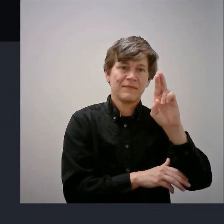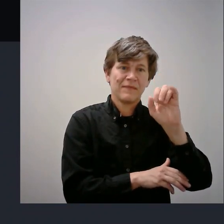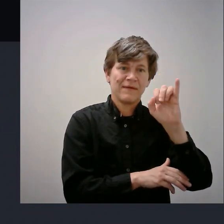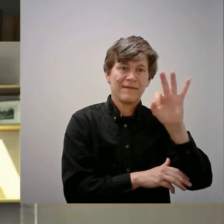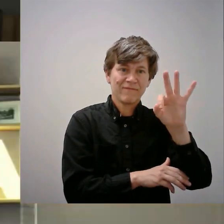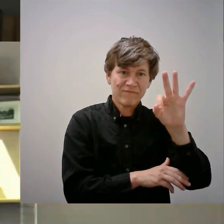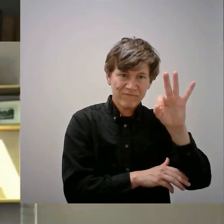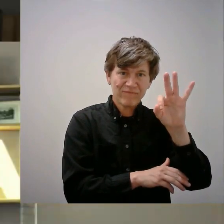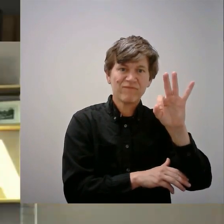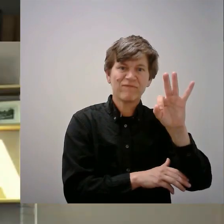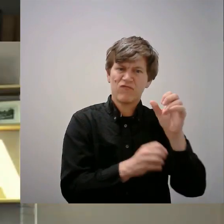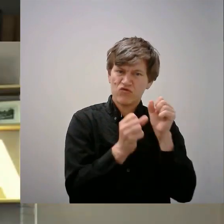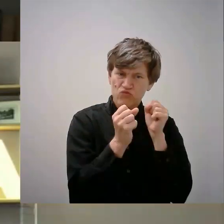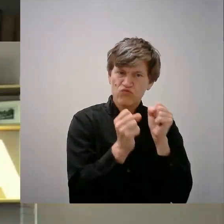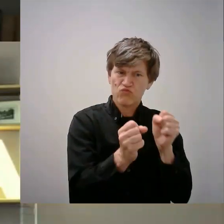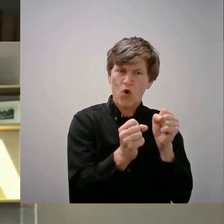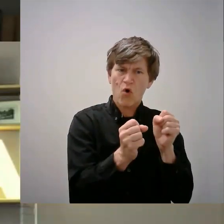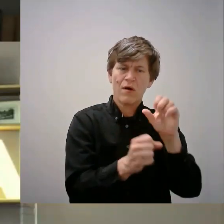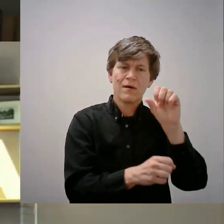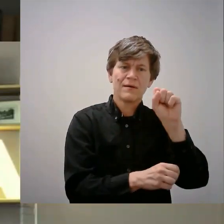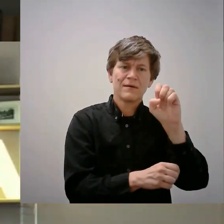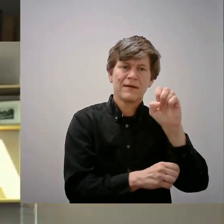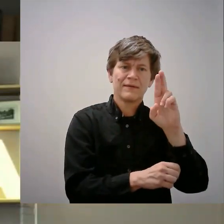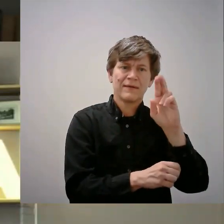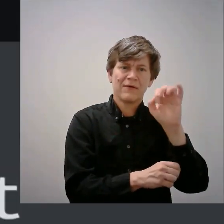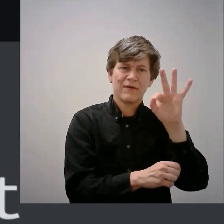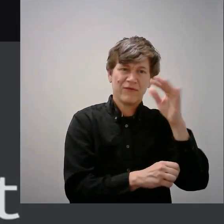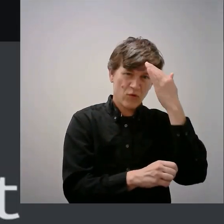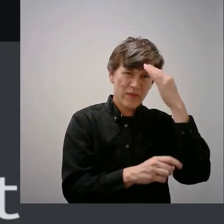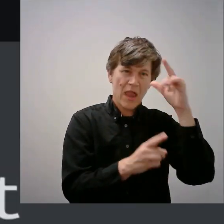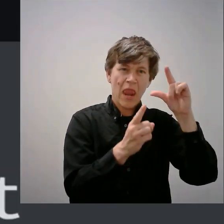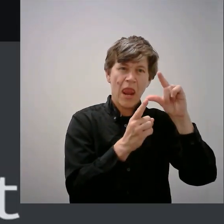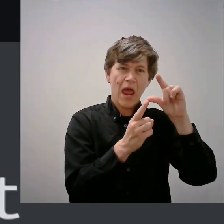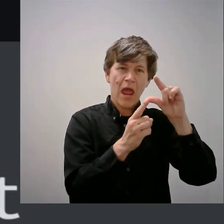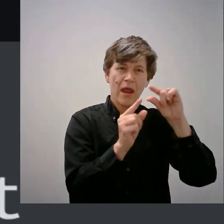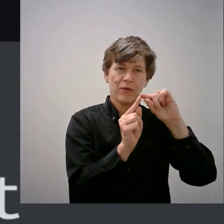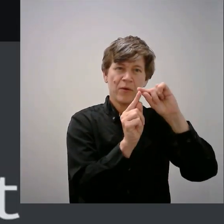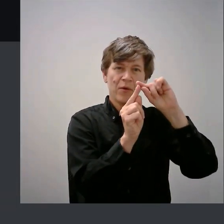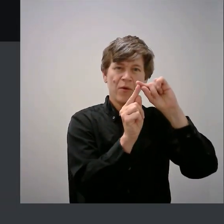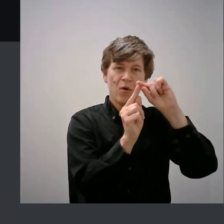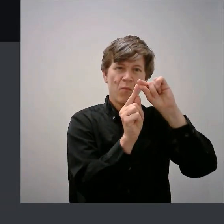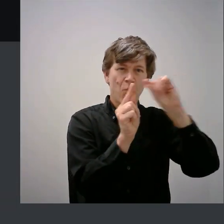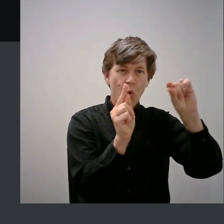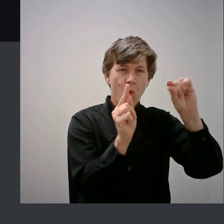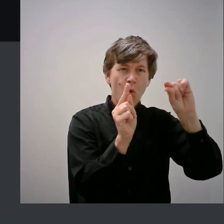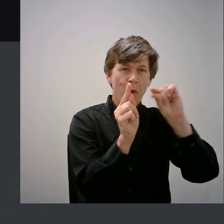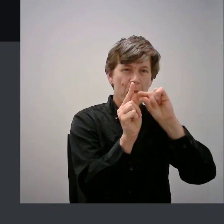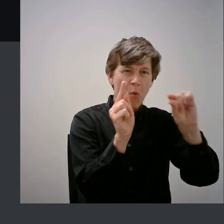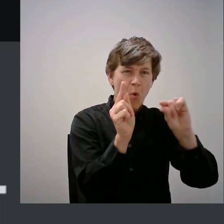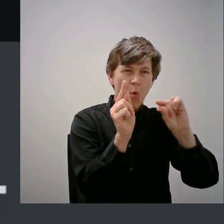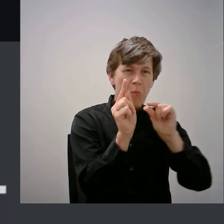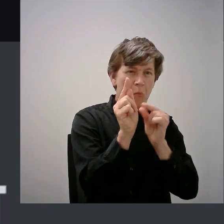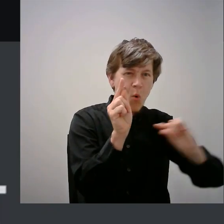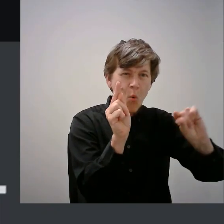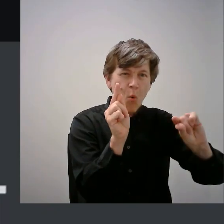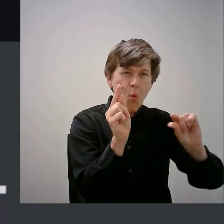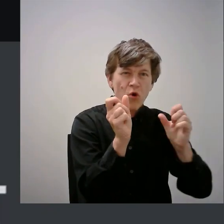typefaces with very strong serifs, and they could seem very confident, stable,